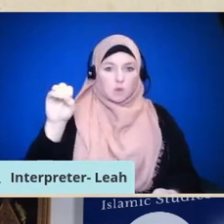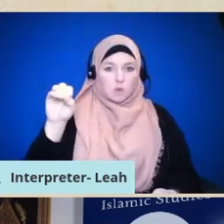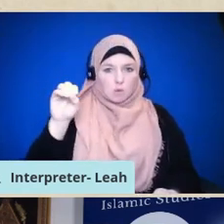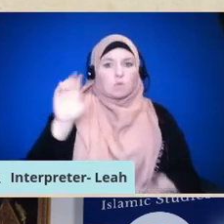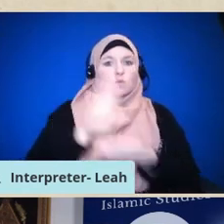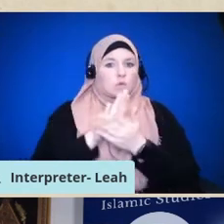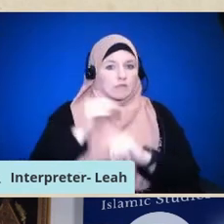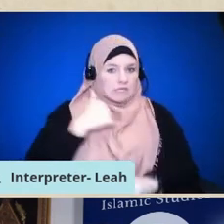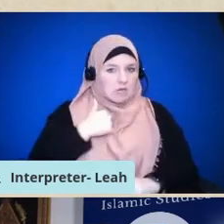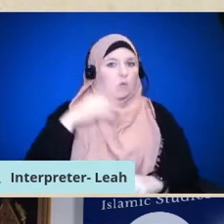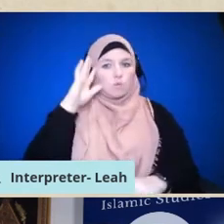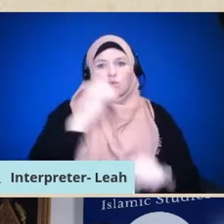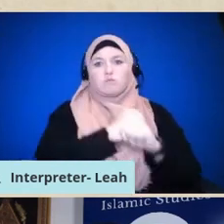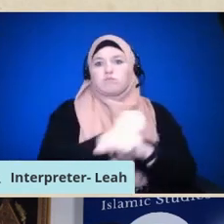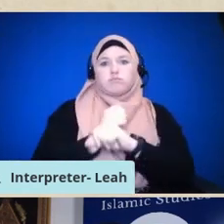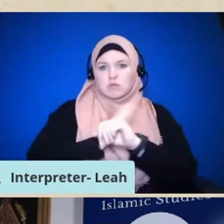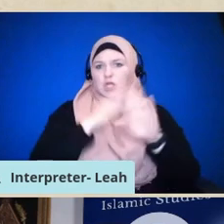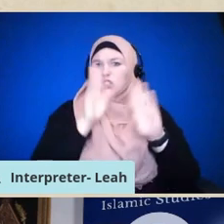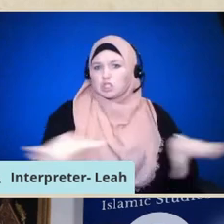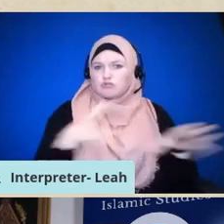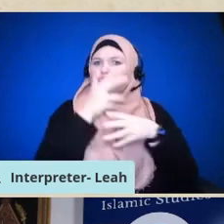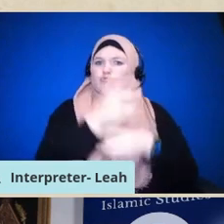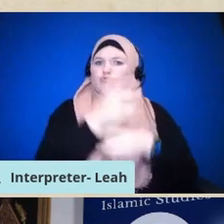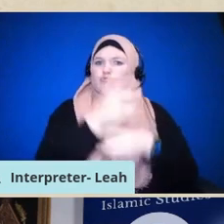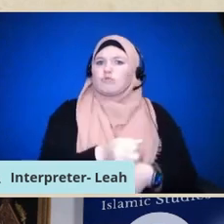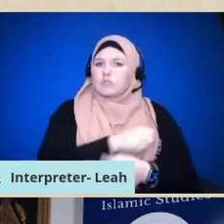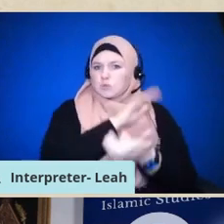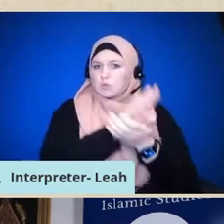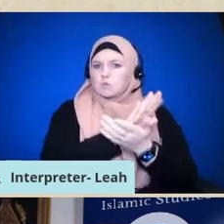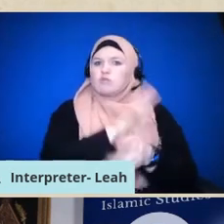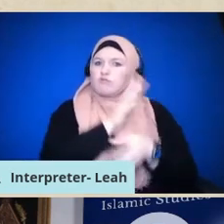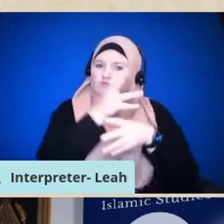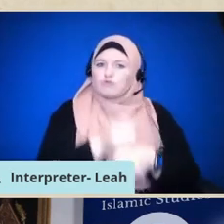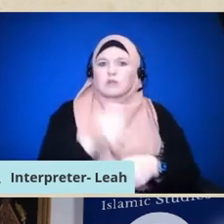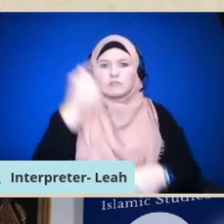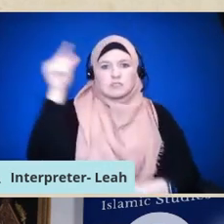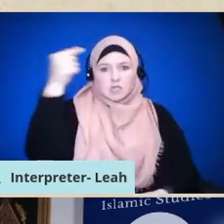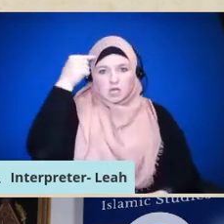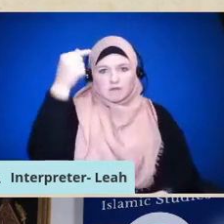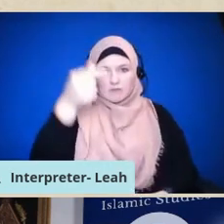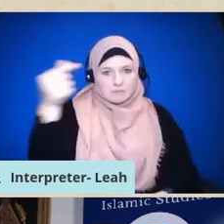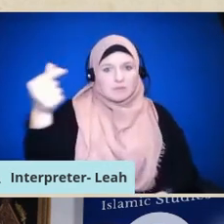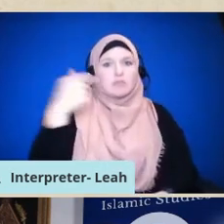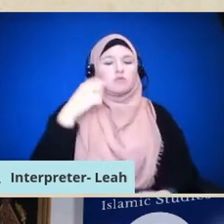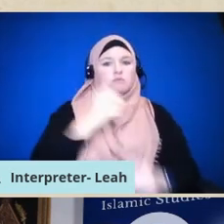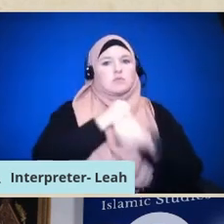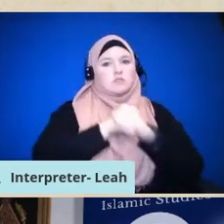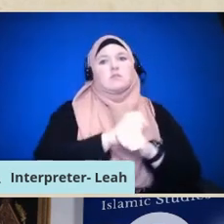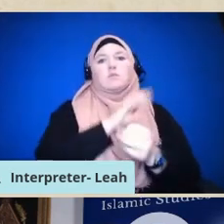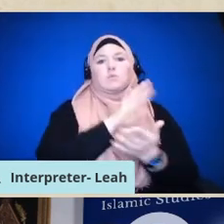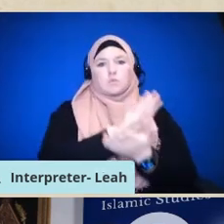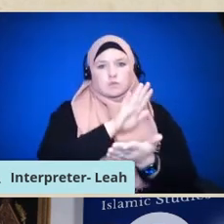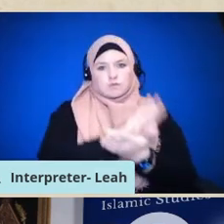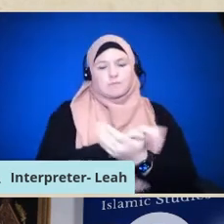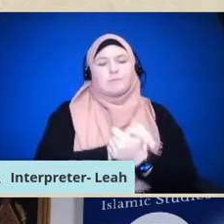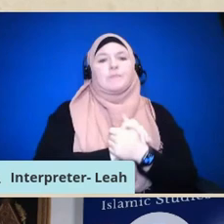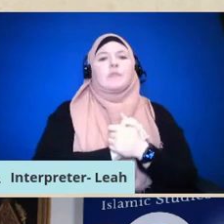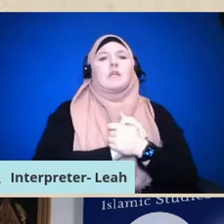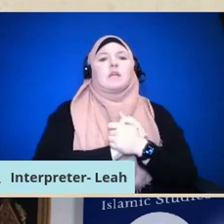in terms of protecting our children and to prevent COVID-19 in schools.